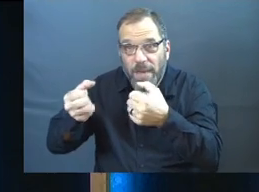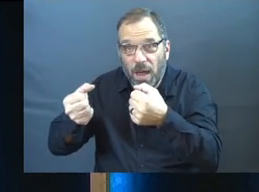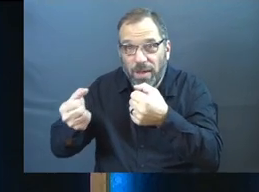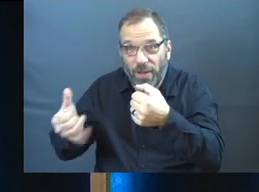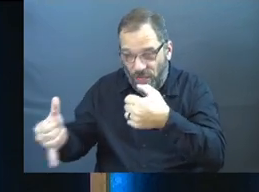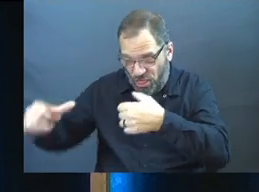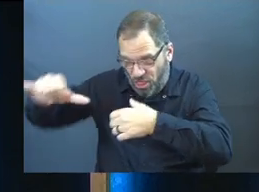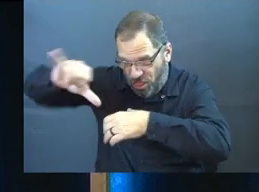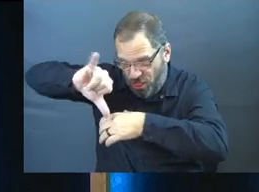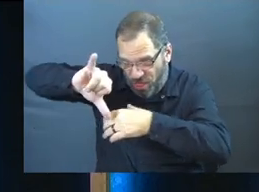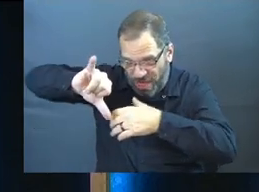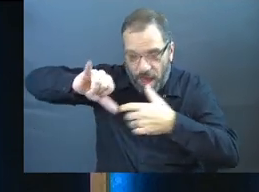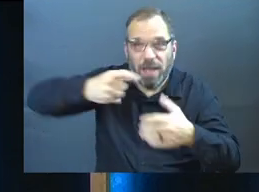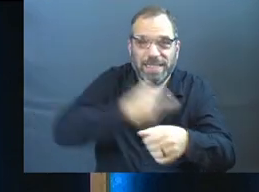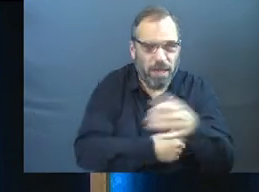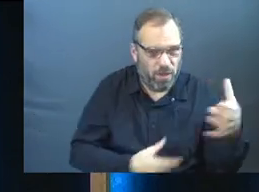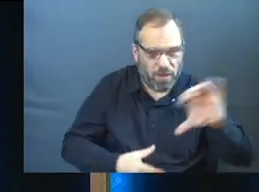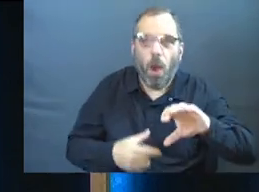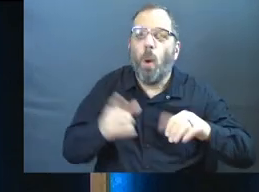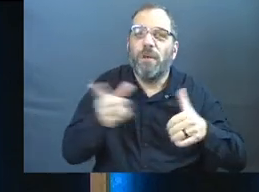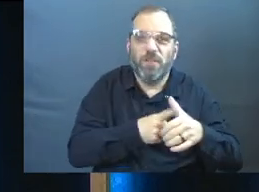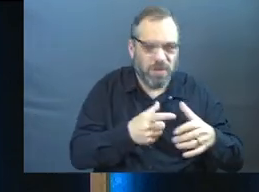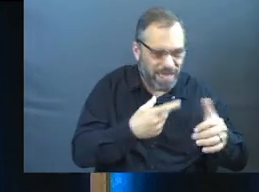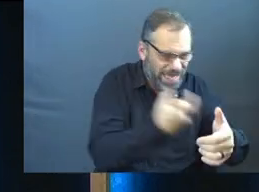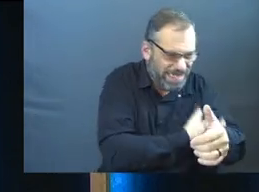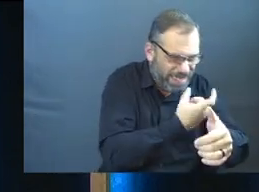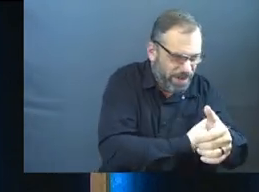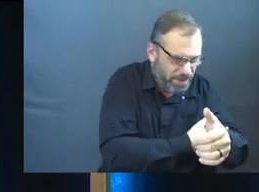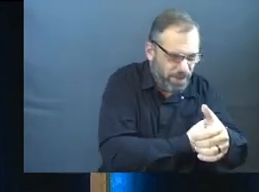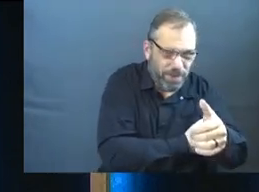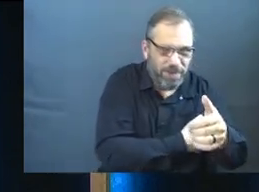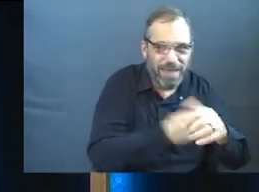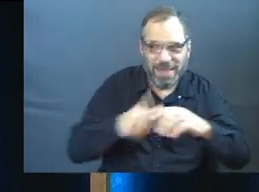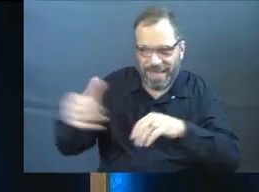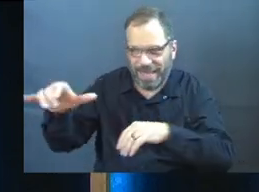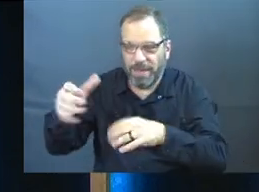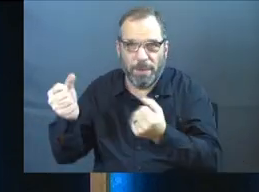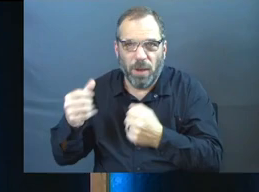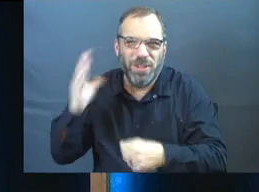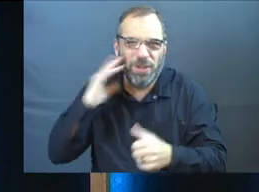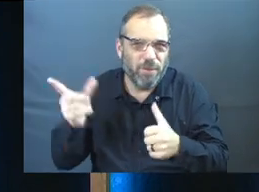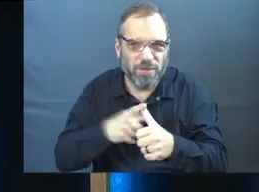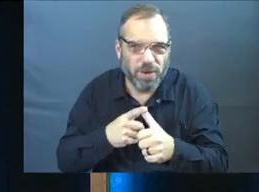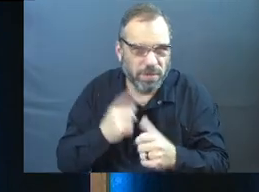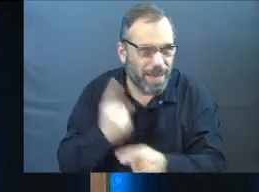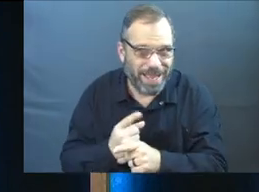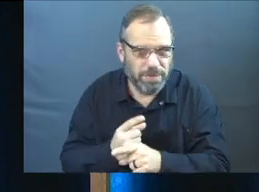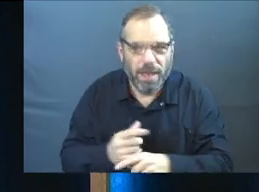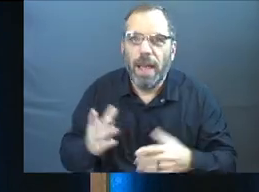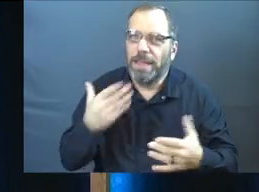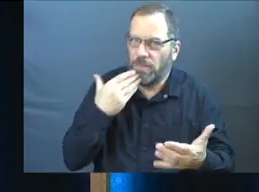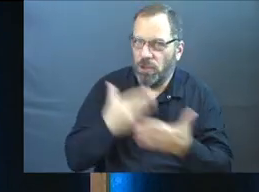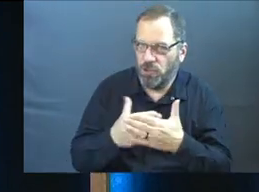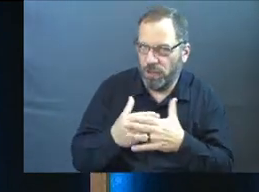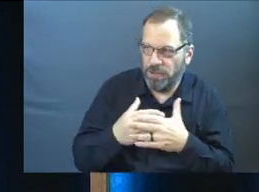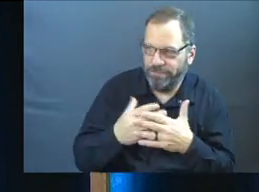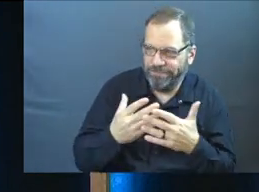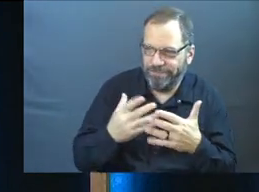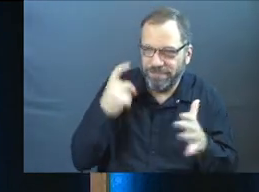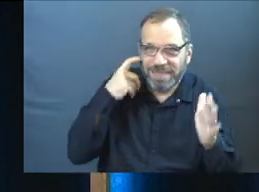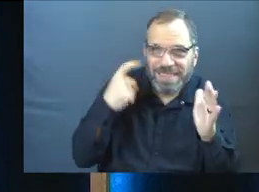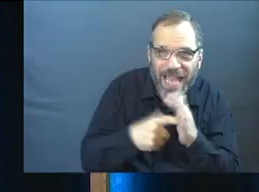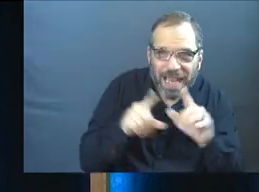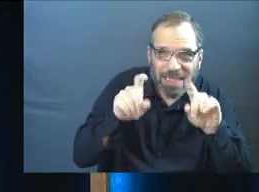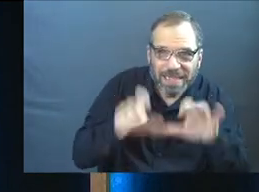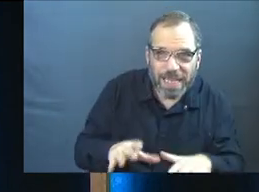first into the bowl, or do they start with the cereal? Because we all know what the right answer is there. And these are good tests. And